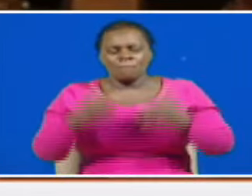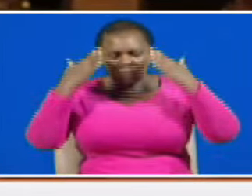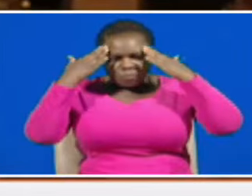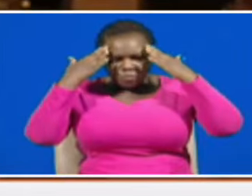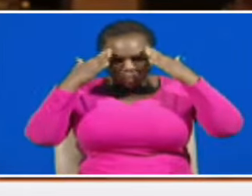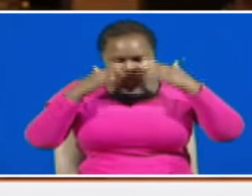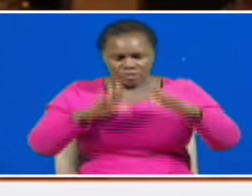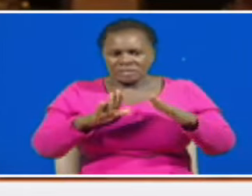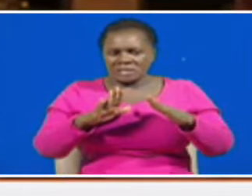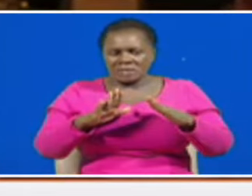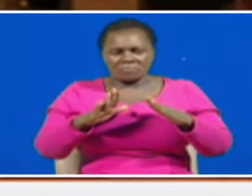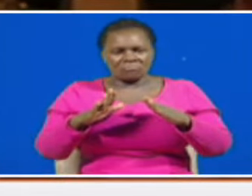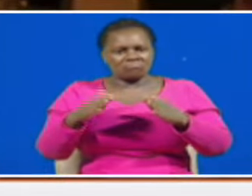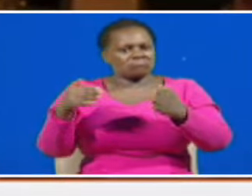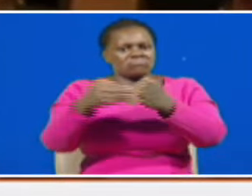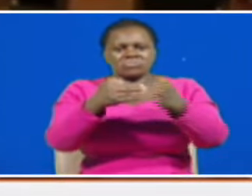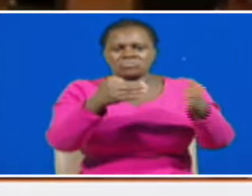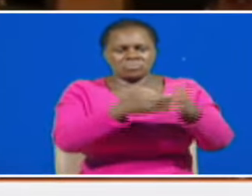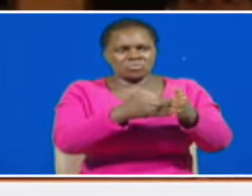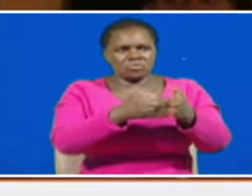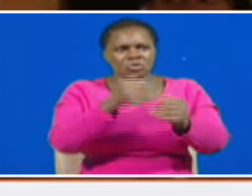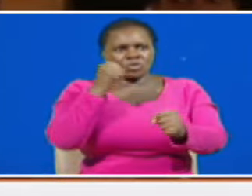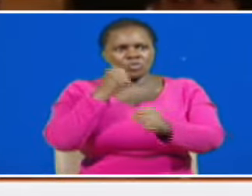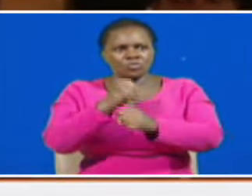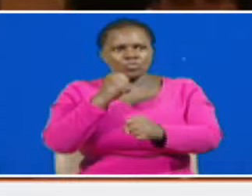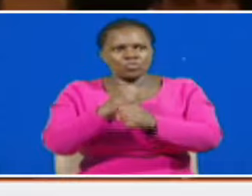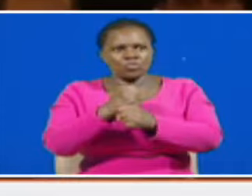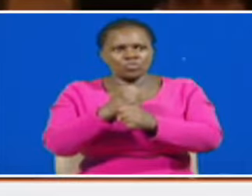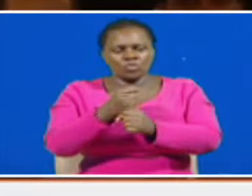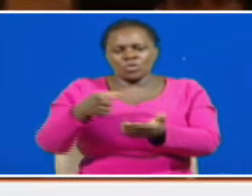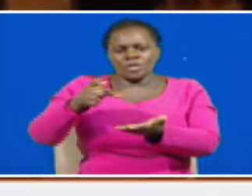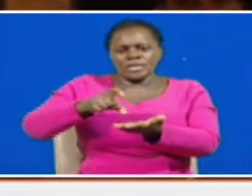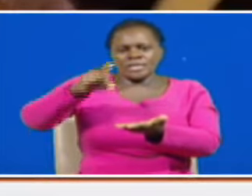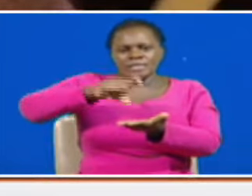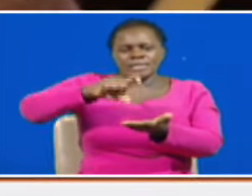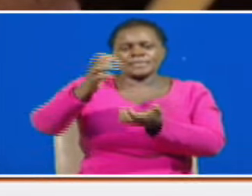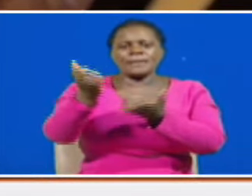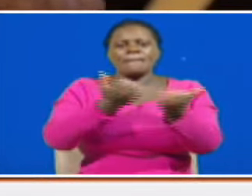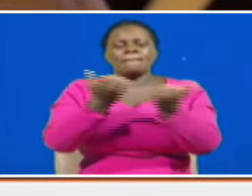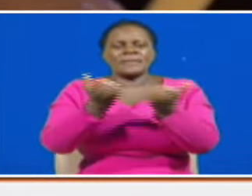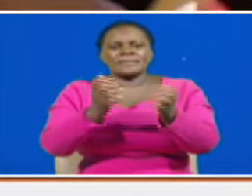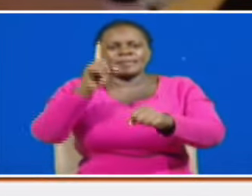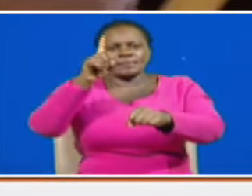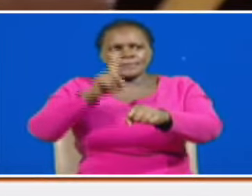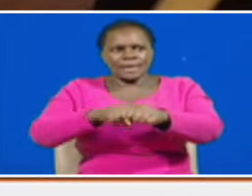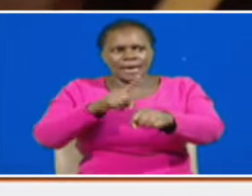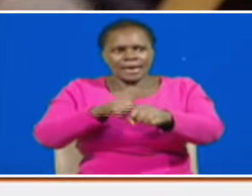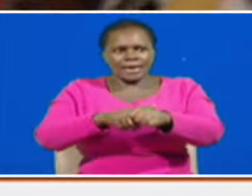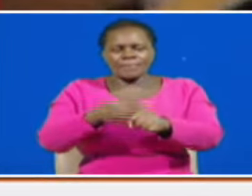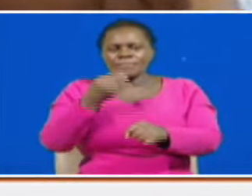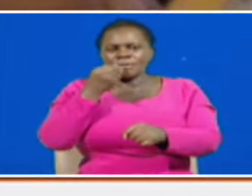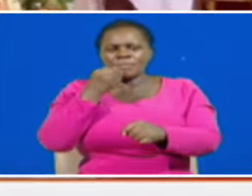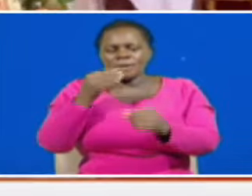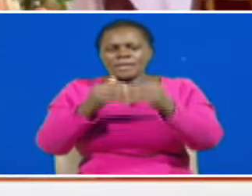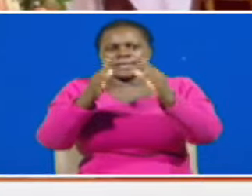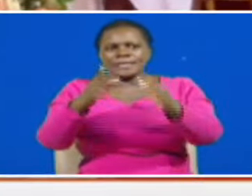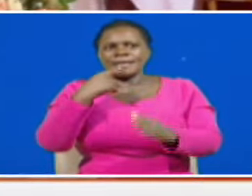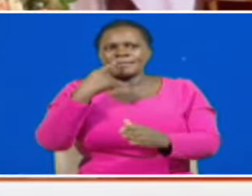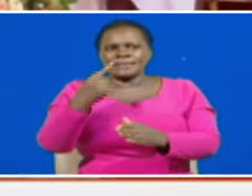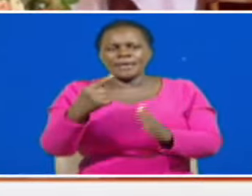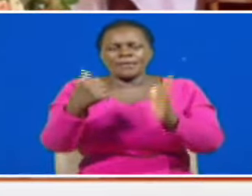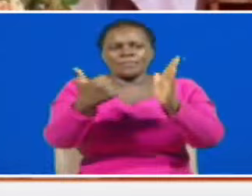Muslims are forbidden to engage in interest-based transactions. During the event, leaders highlighted the